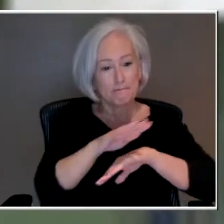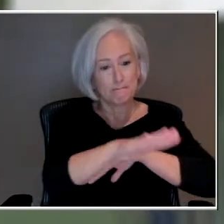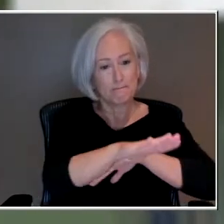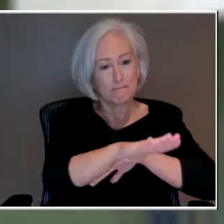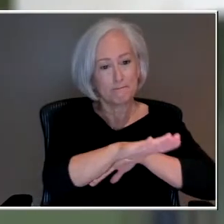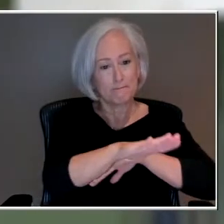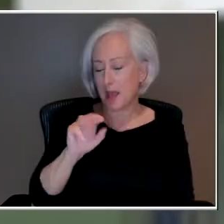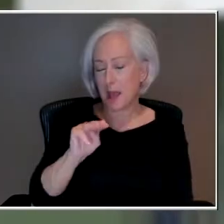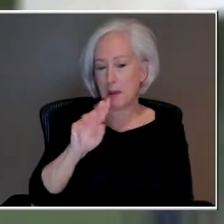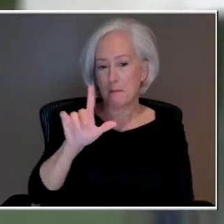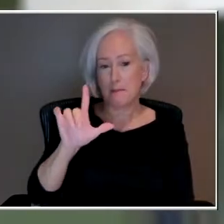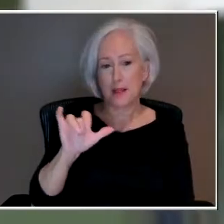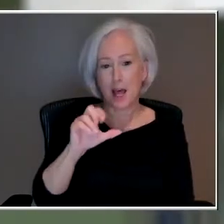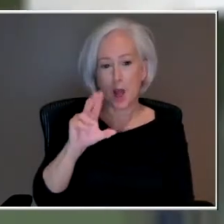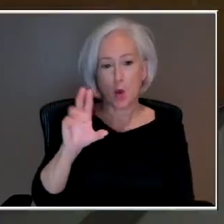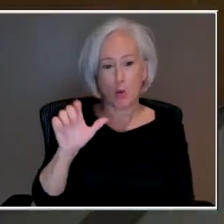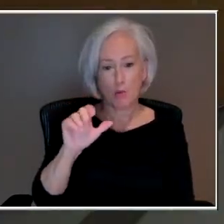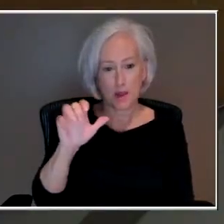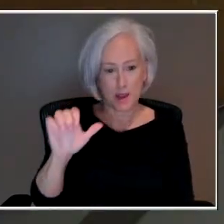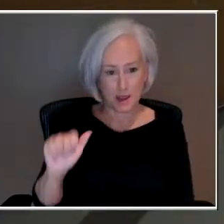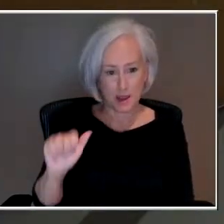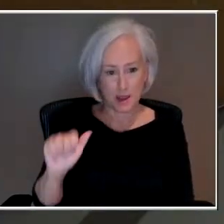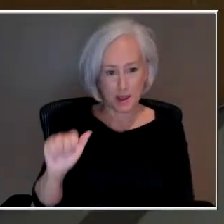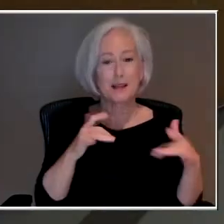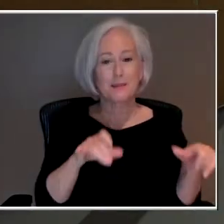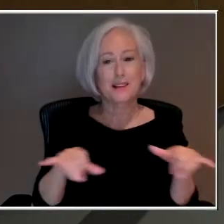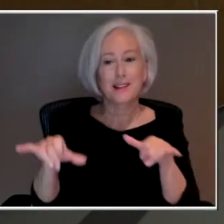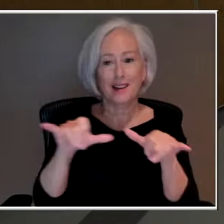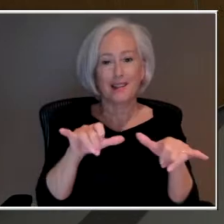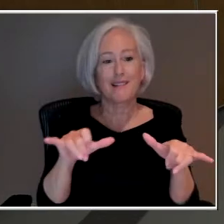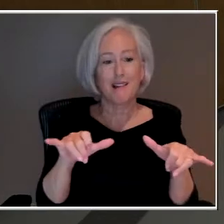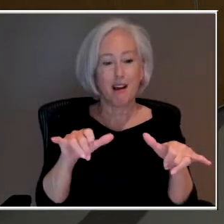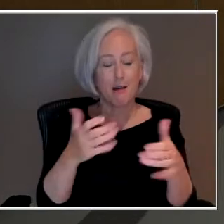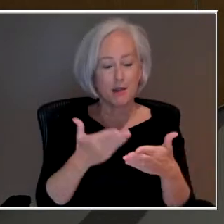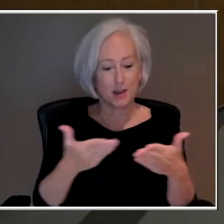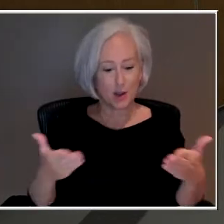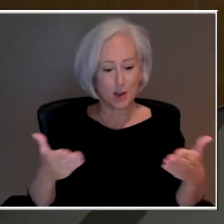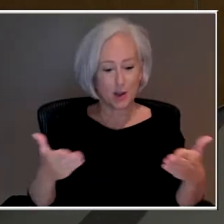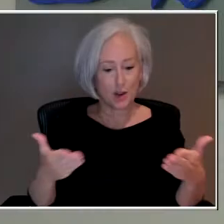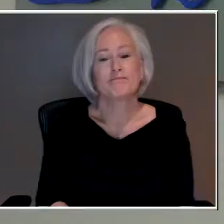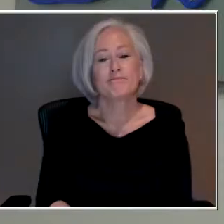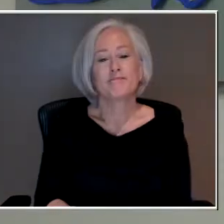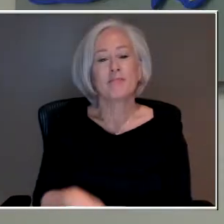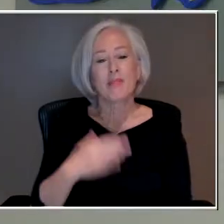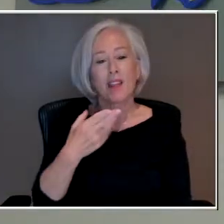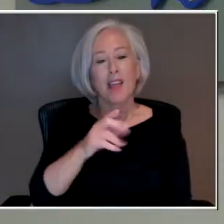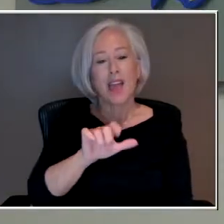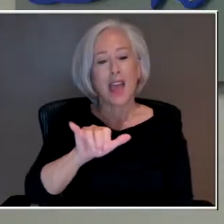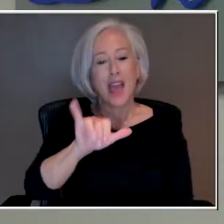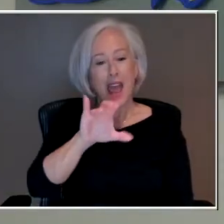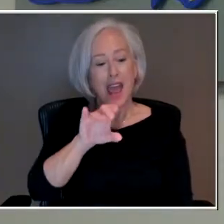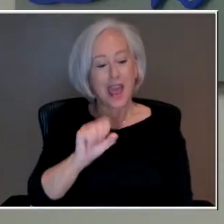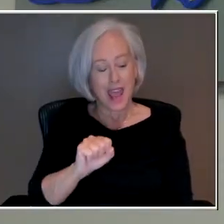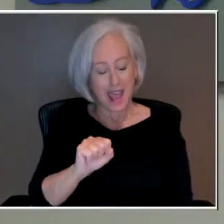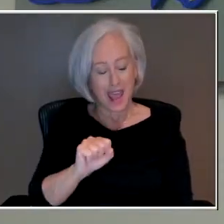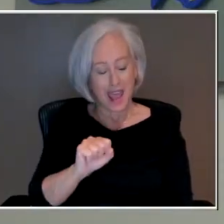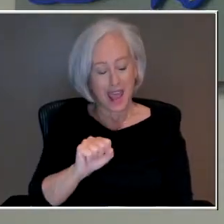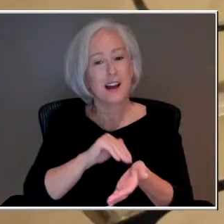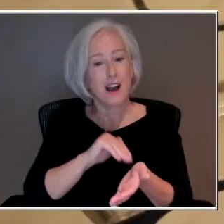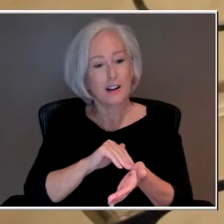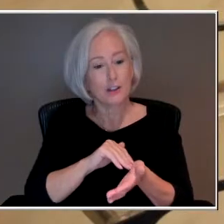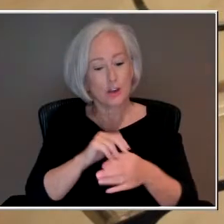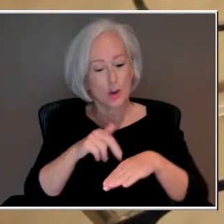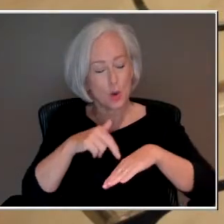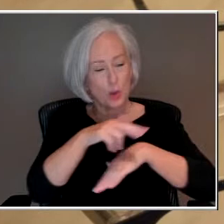loss and impairment in children. Hank's pediatrician immediately referred the family to the pediatric eye care